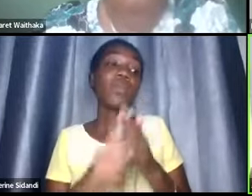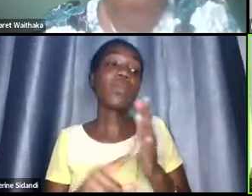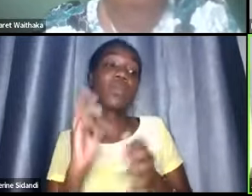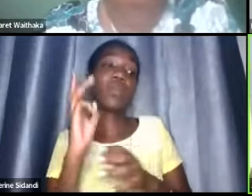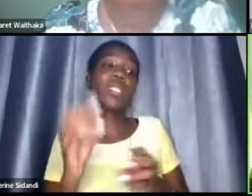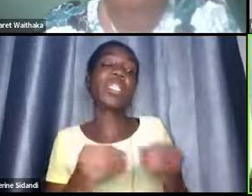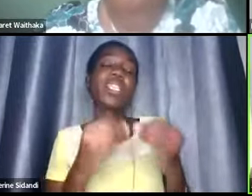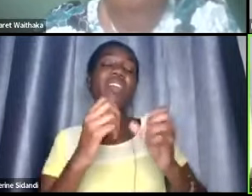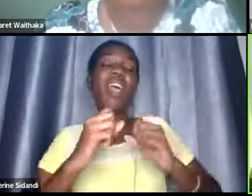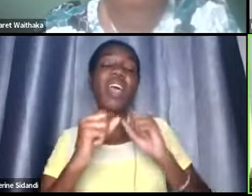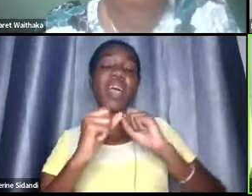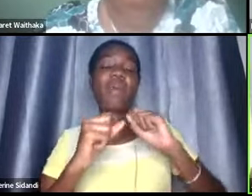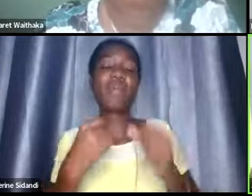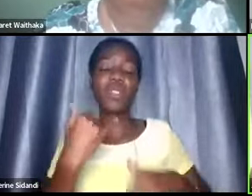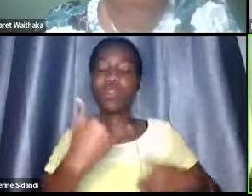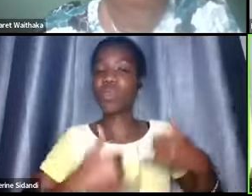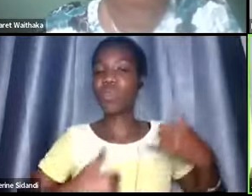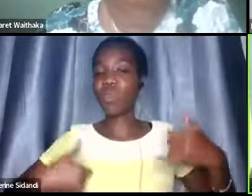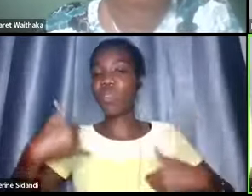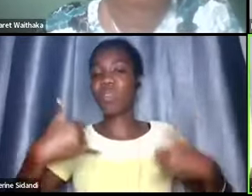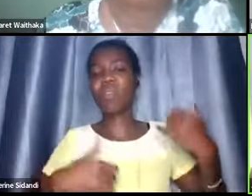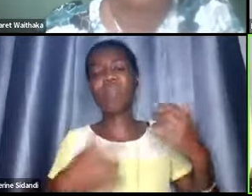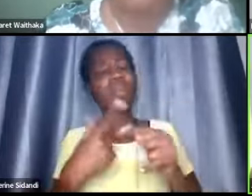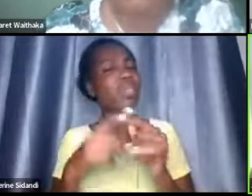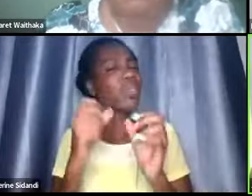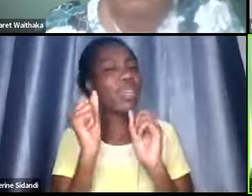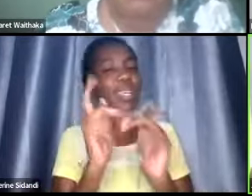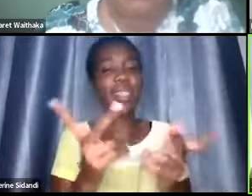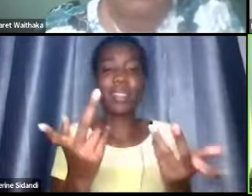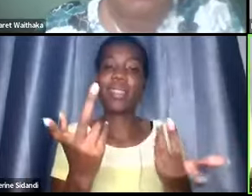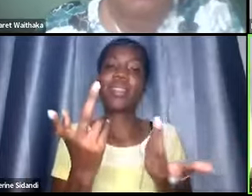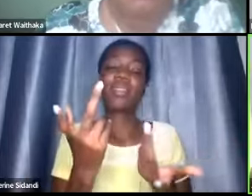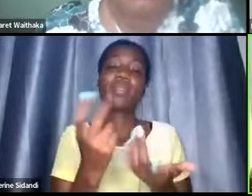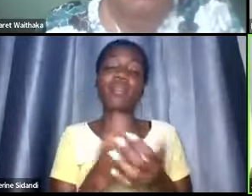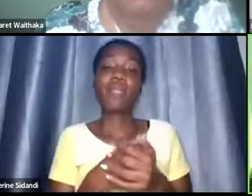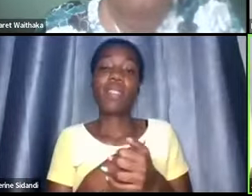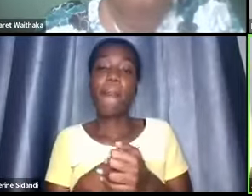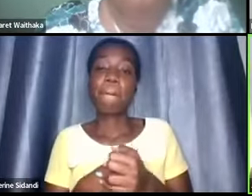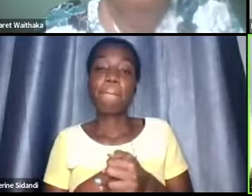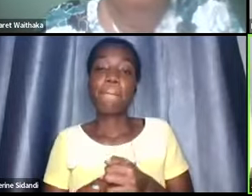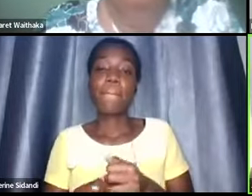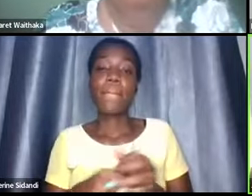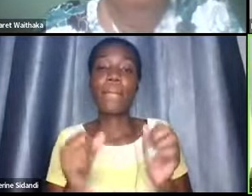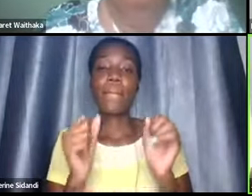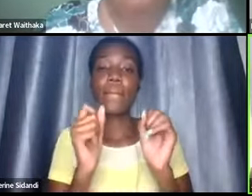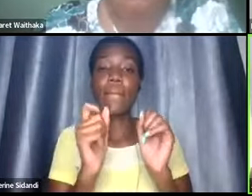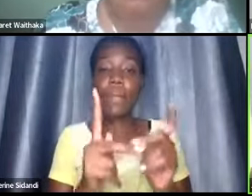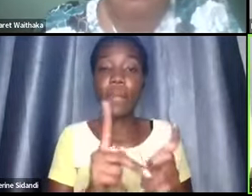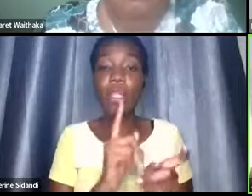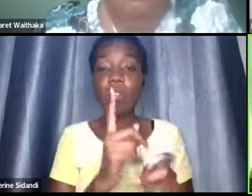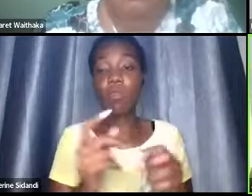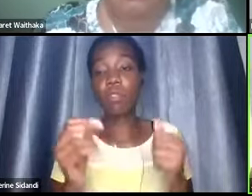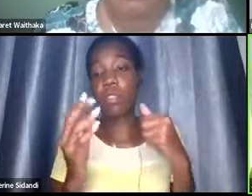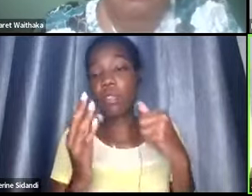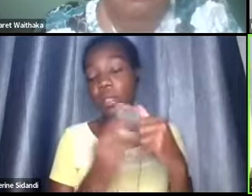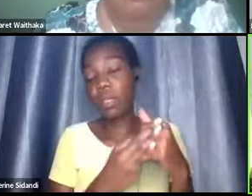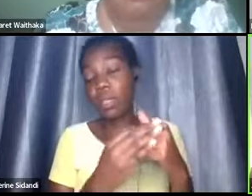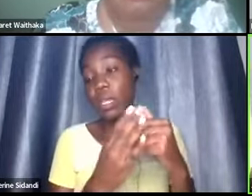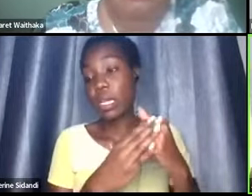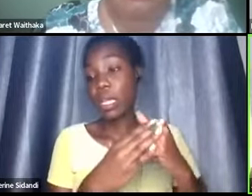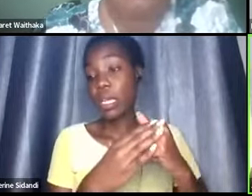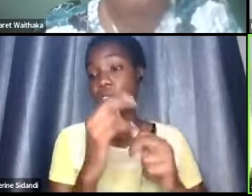okay. It's really, really okay. All right. So it's 9:22. That's